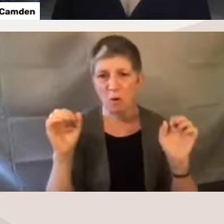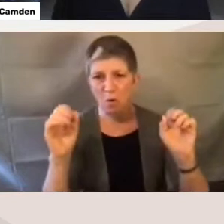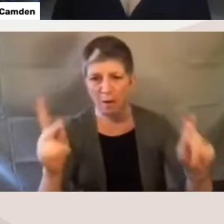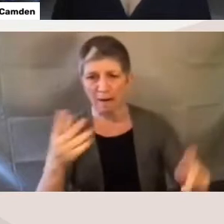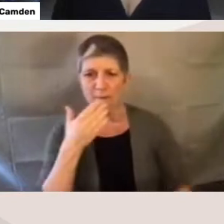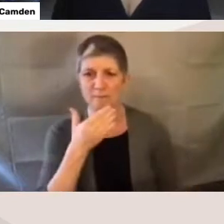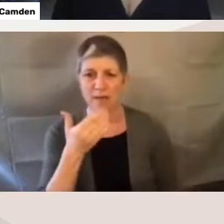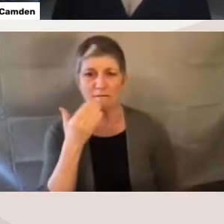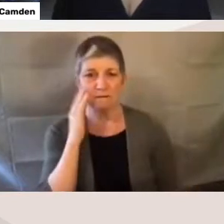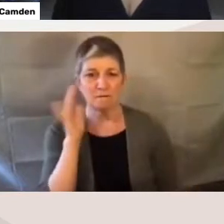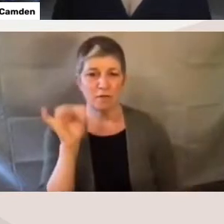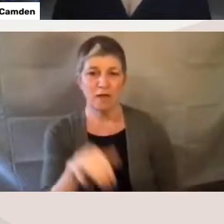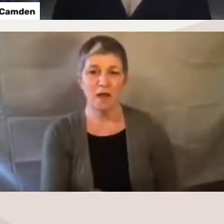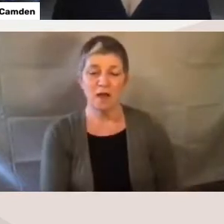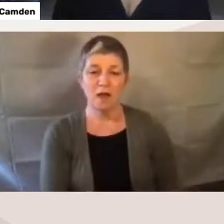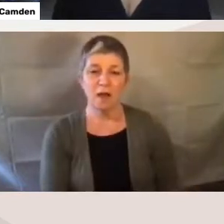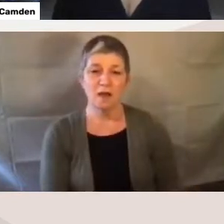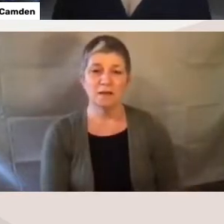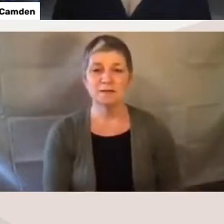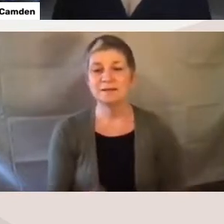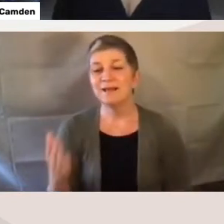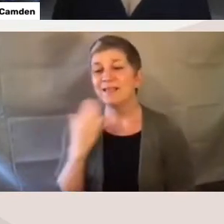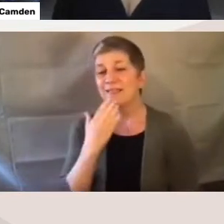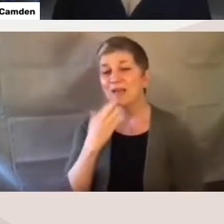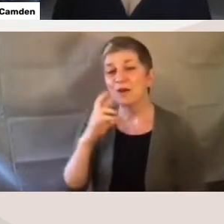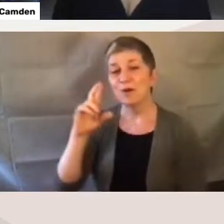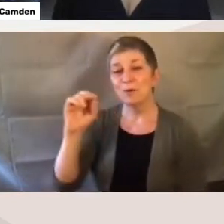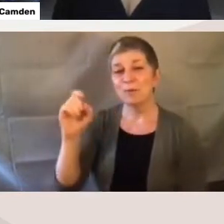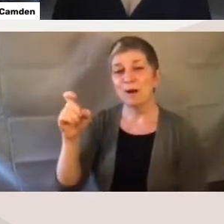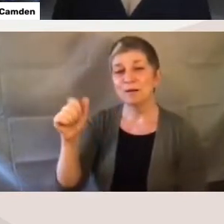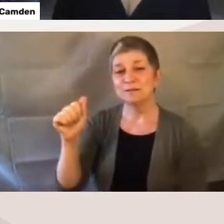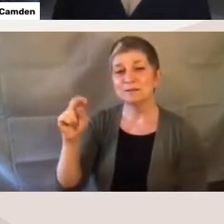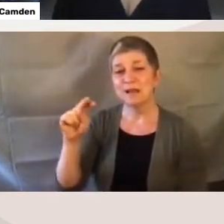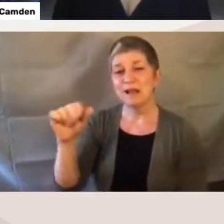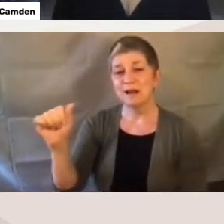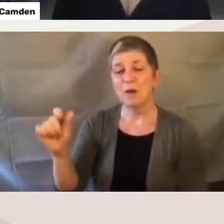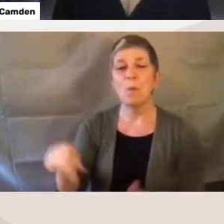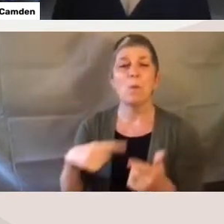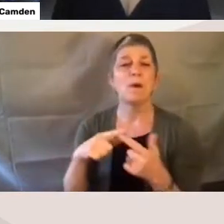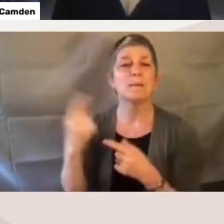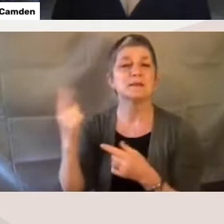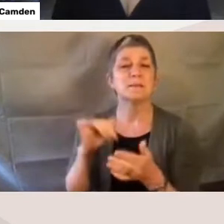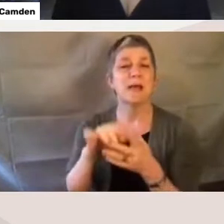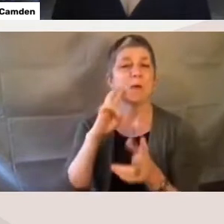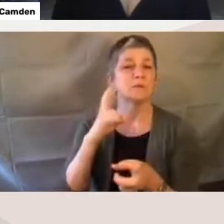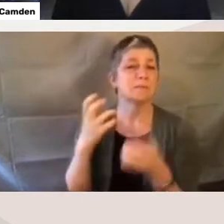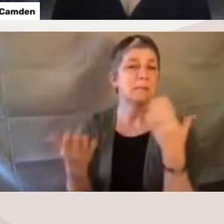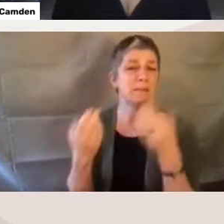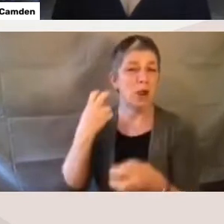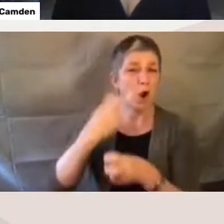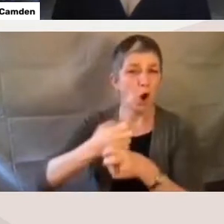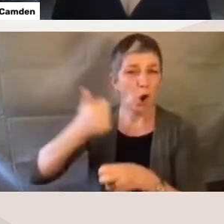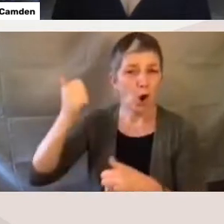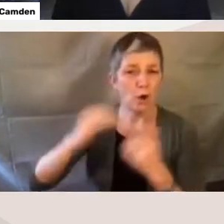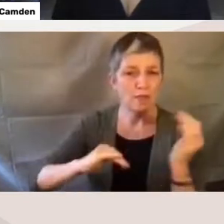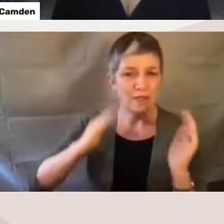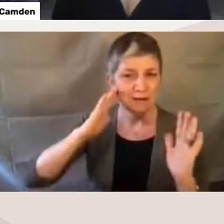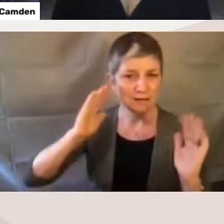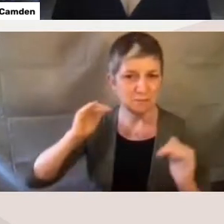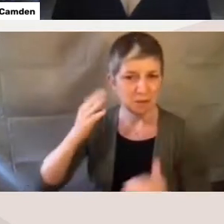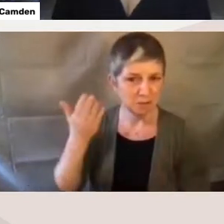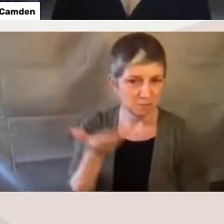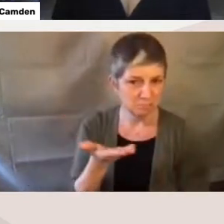that. Thanks, Roxana. What about something that actually was harder than you expected?